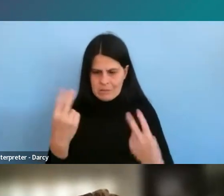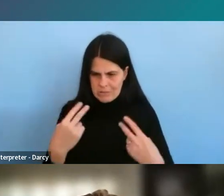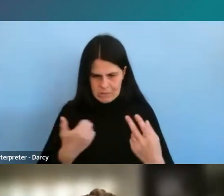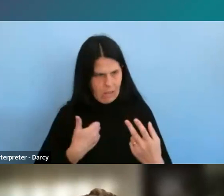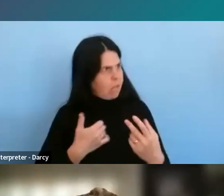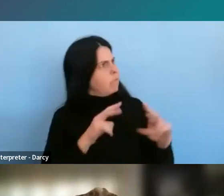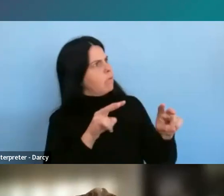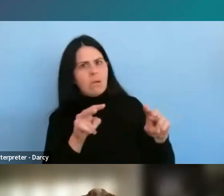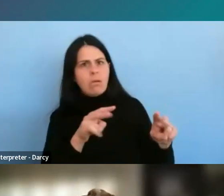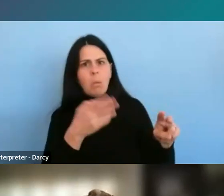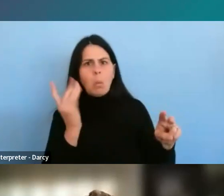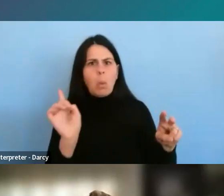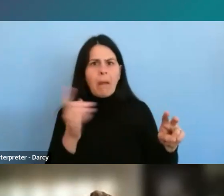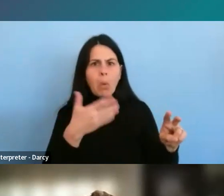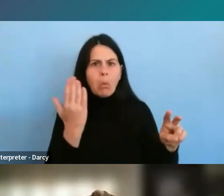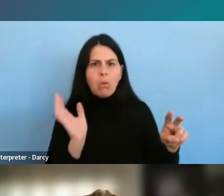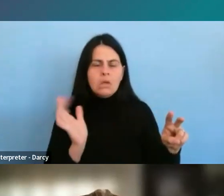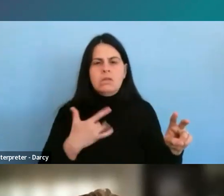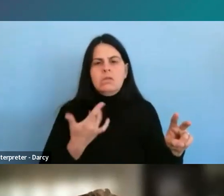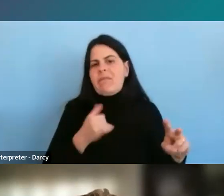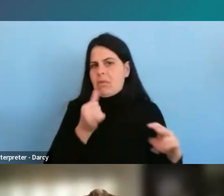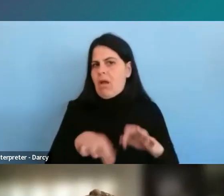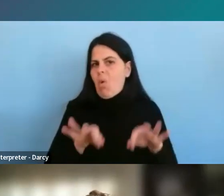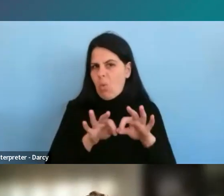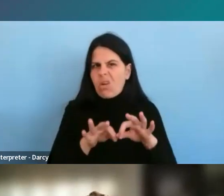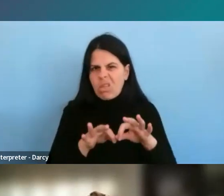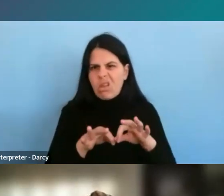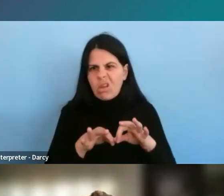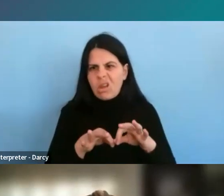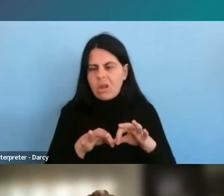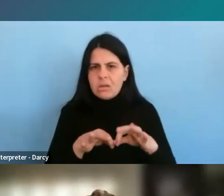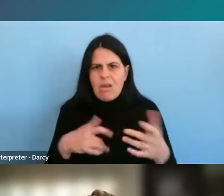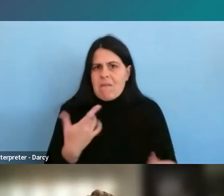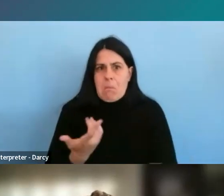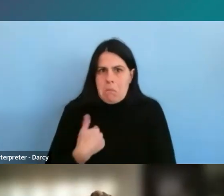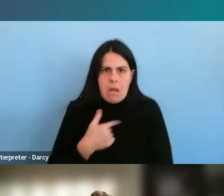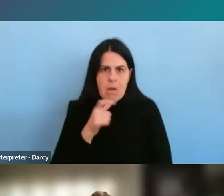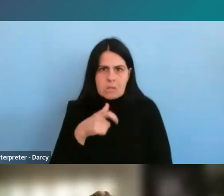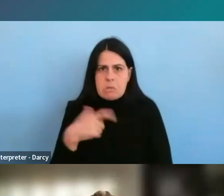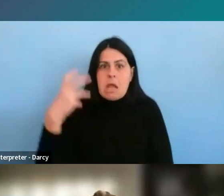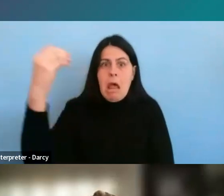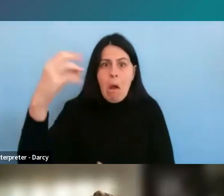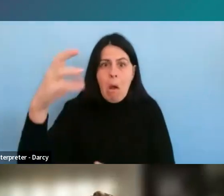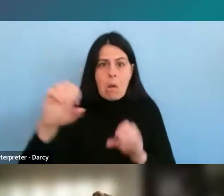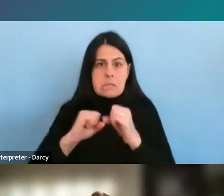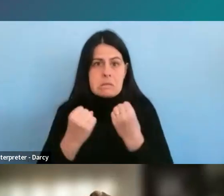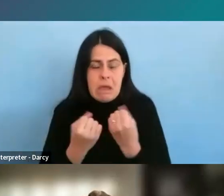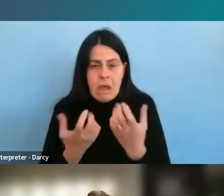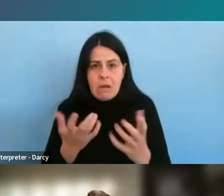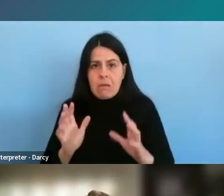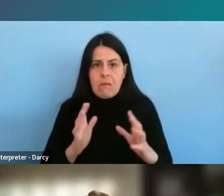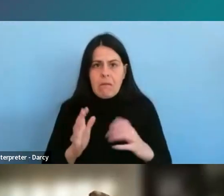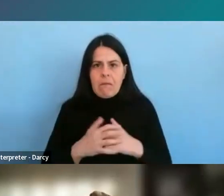that, you know, should even really be out in society. I had to make my own inferences, and I didn't